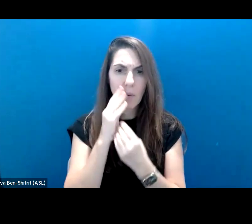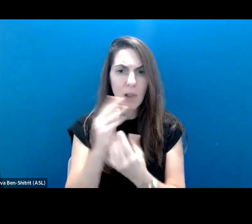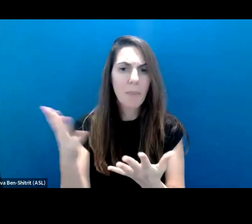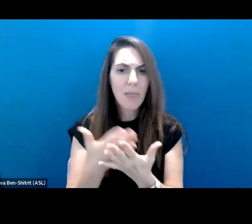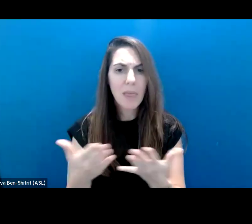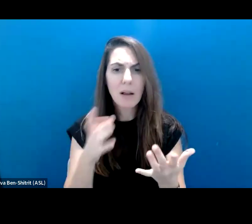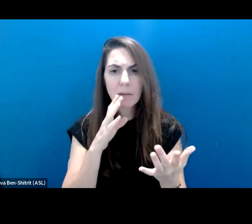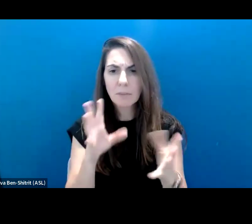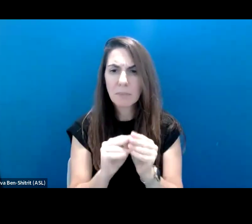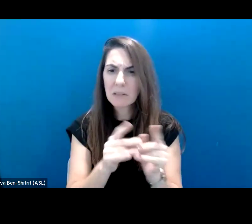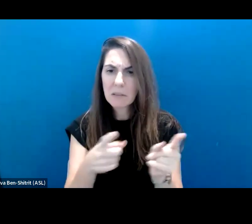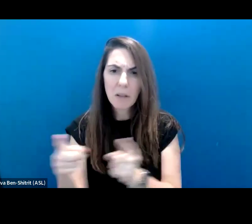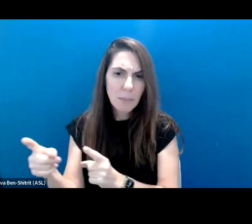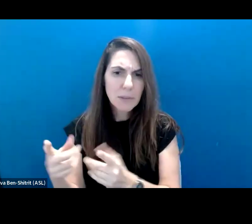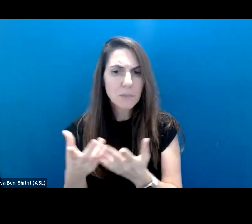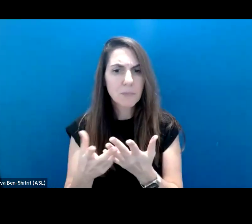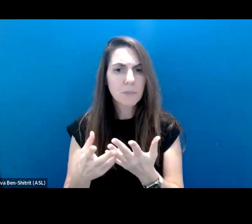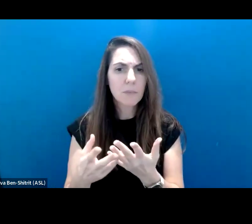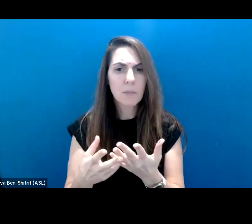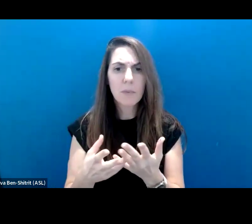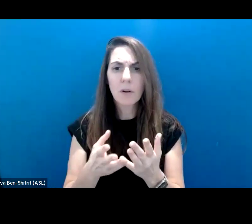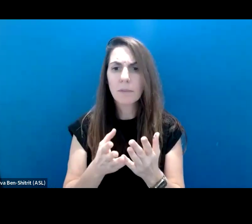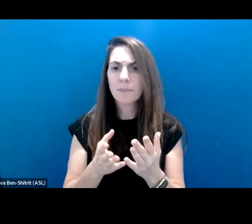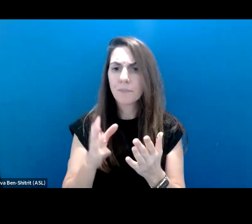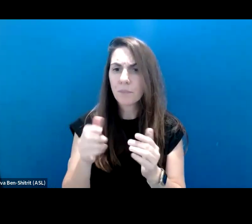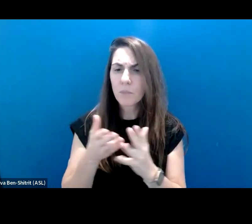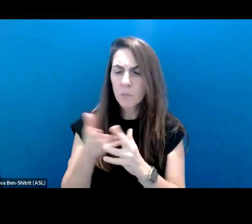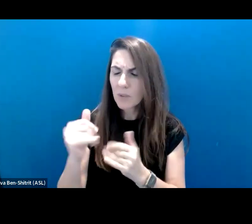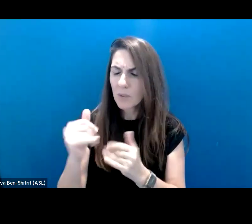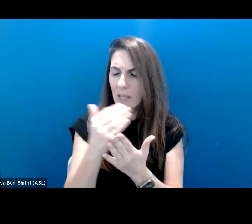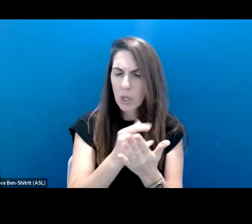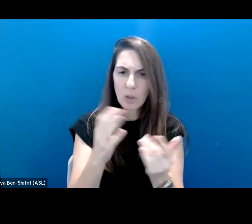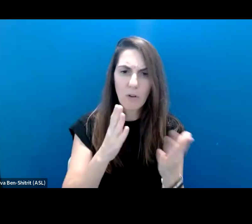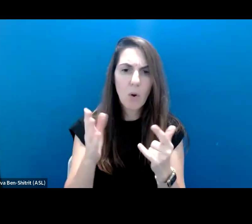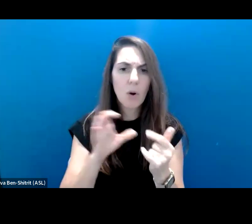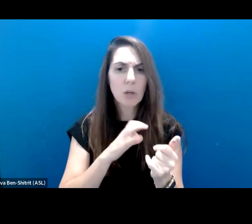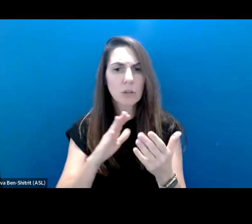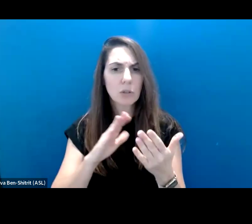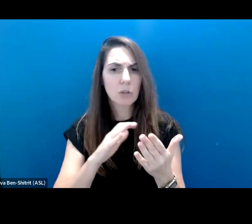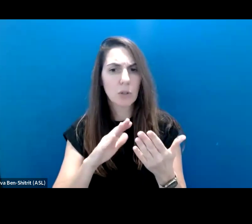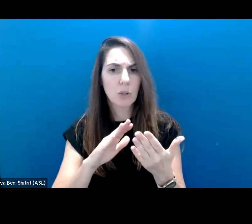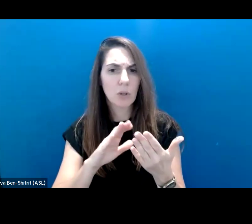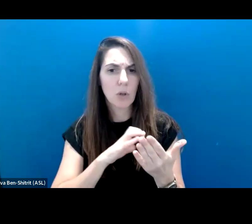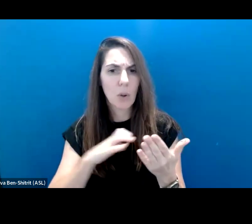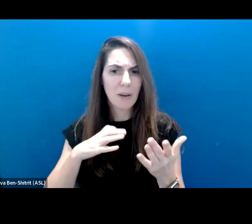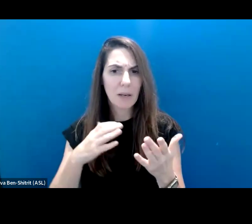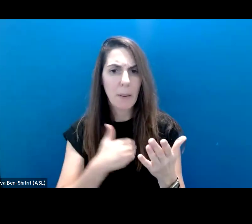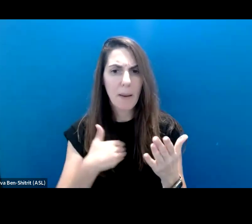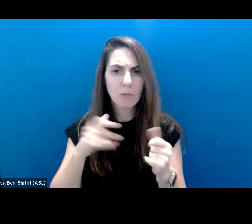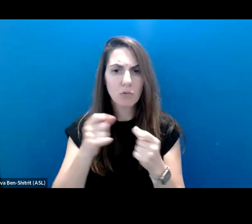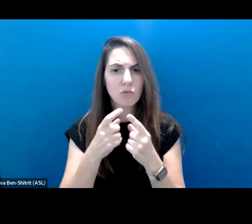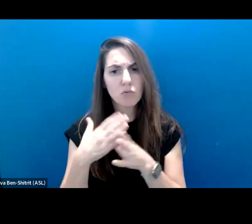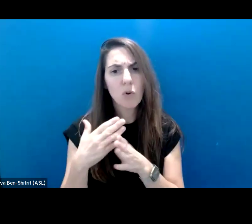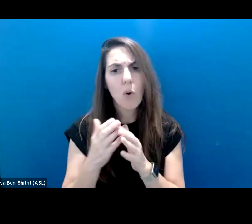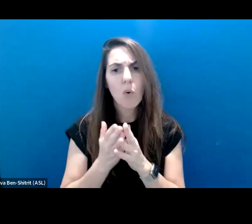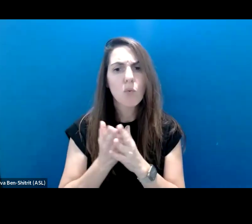addition through the listservs and whatever. Committee members will be encouraged to announce or share it through their networks or through their social media or however they